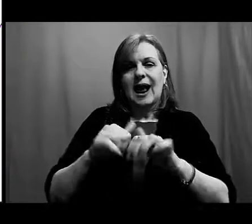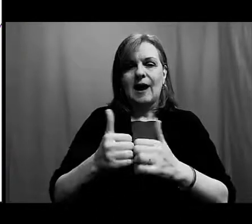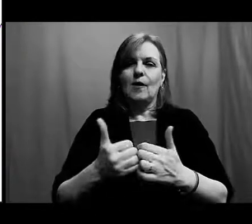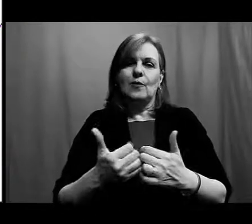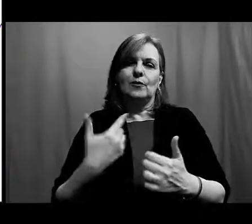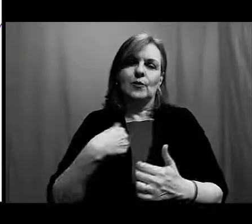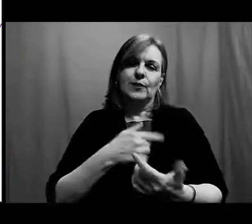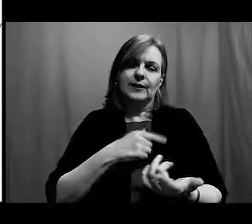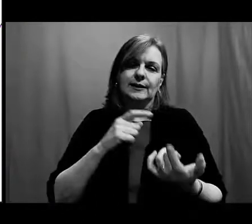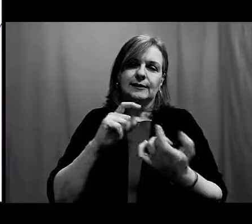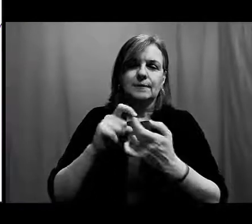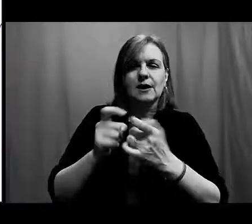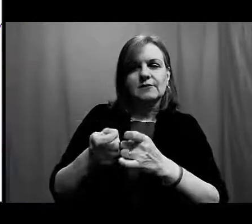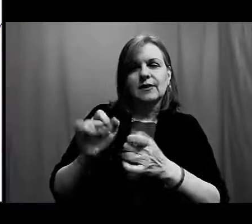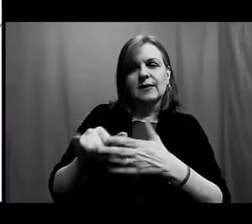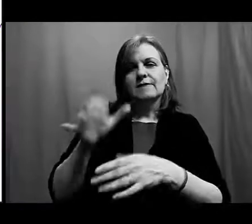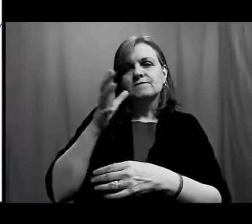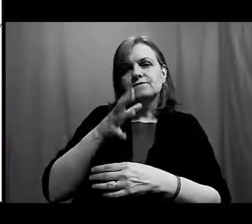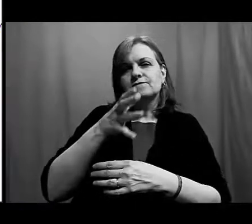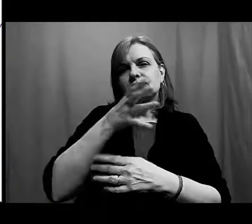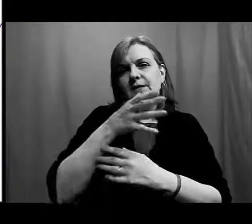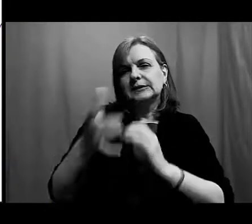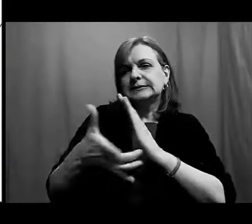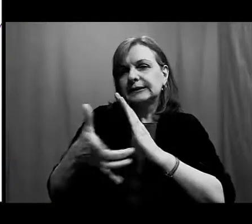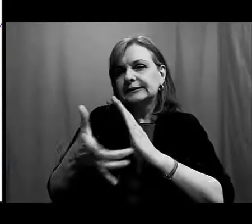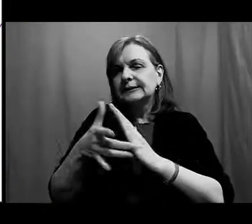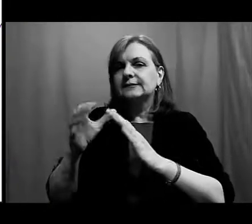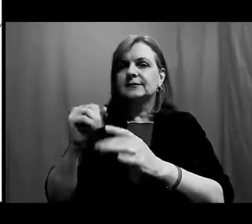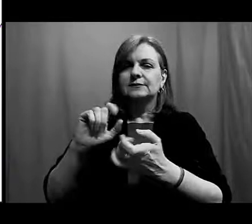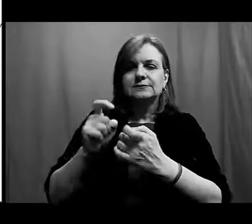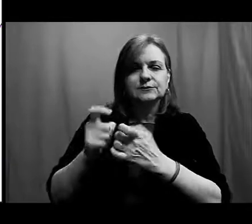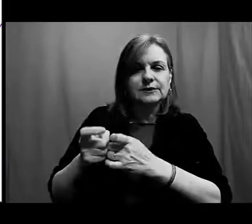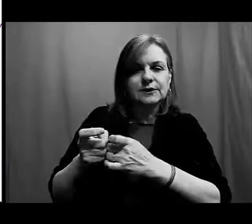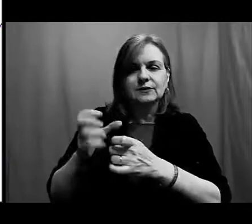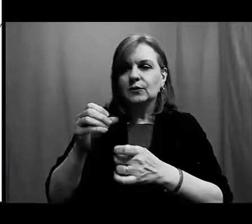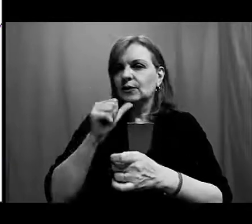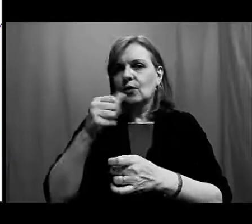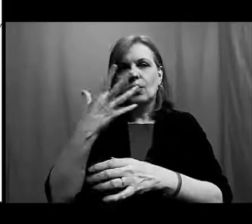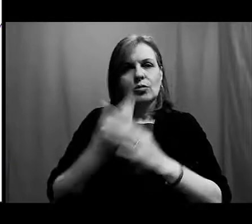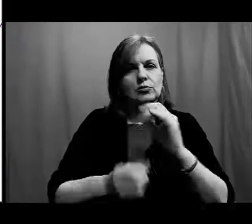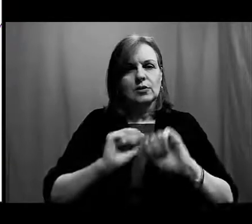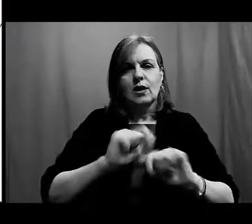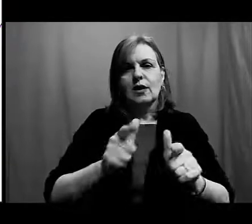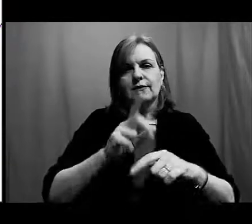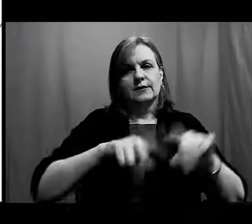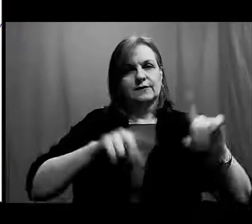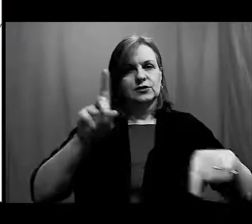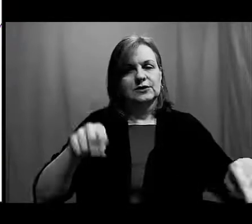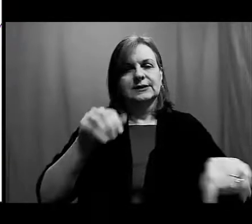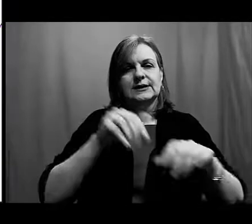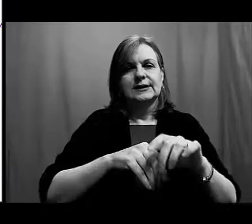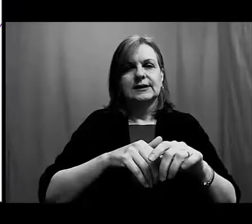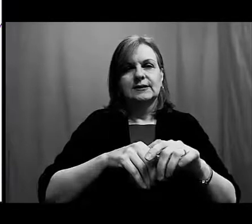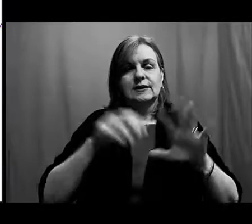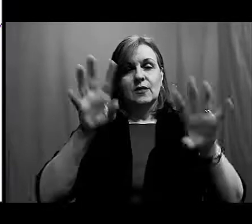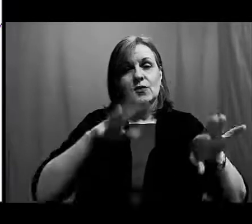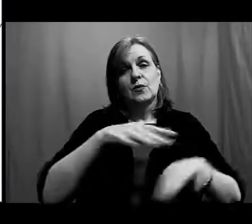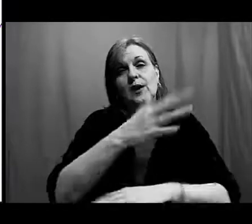important, how do we modify those practices? How do we mediate those practices so that we don't lose all of the potential